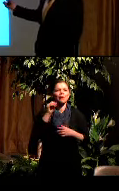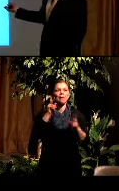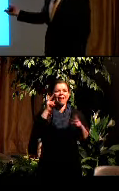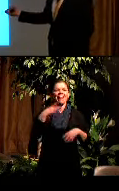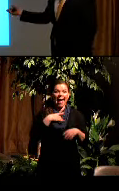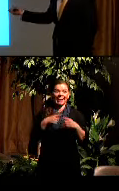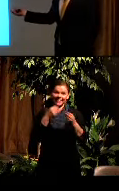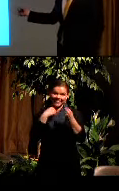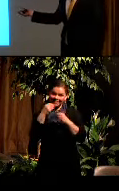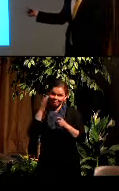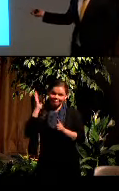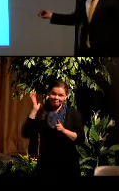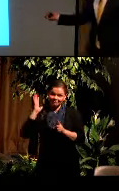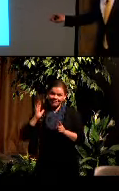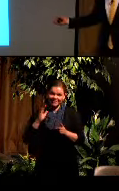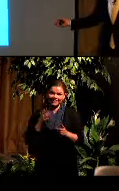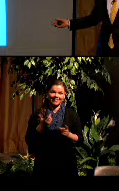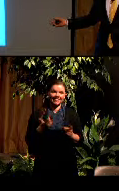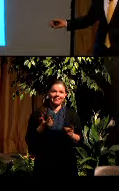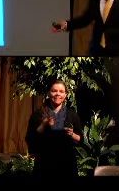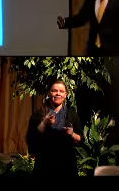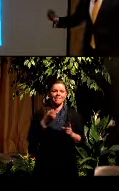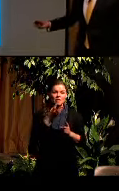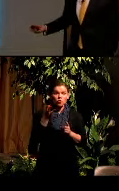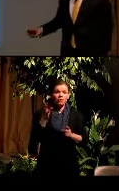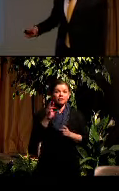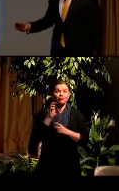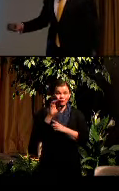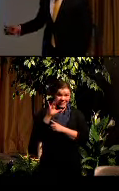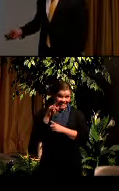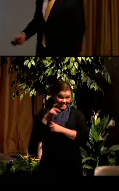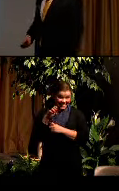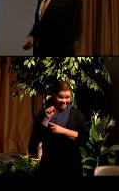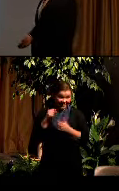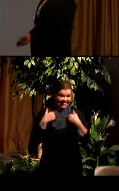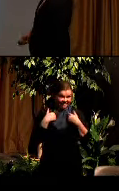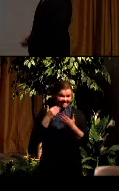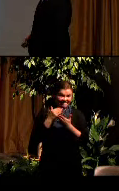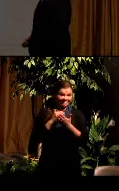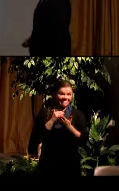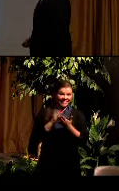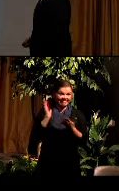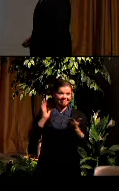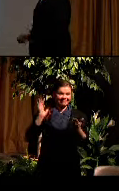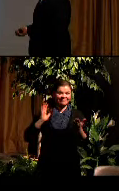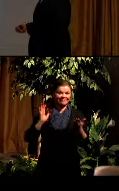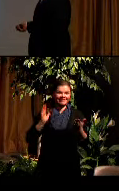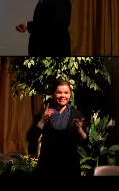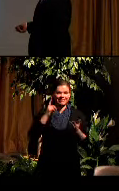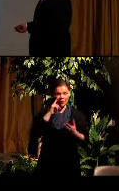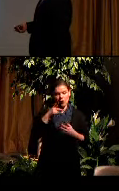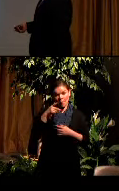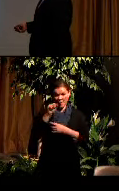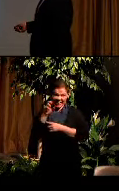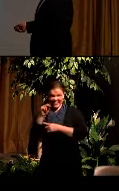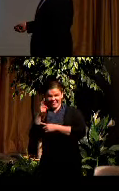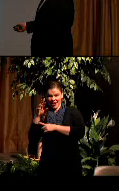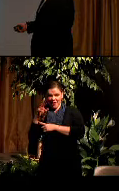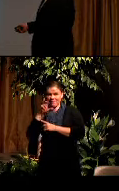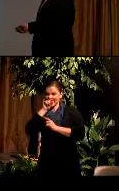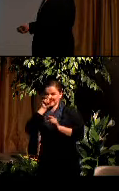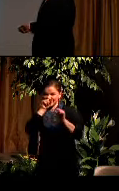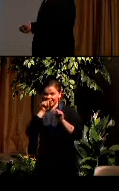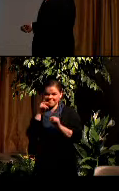In fact, I've found several recipes for passenger pigeon that were usually served with chestnuts, American chestnuts. And then it